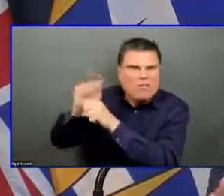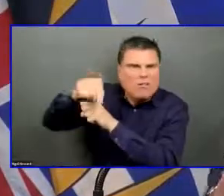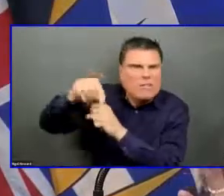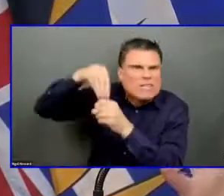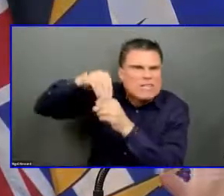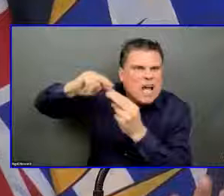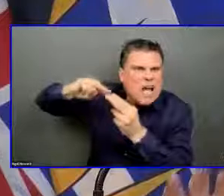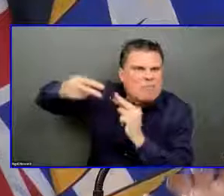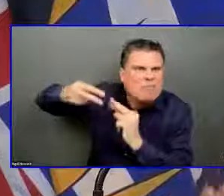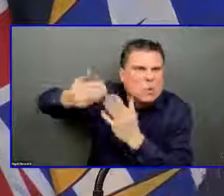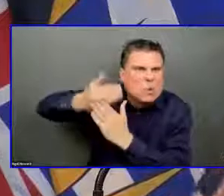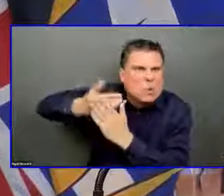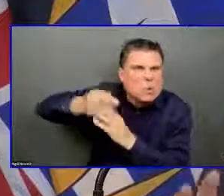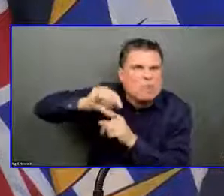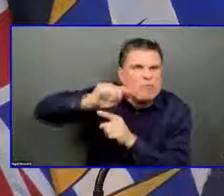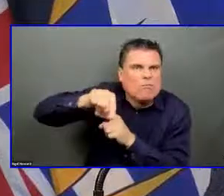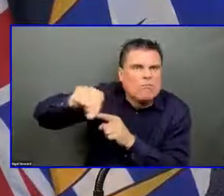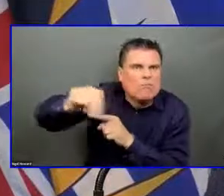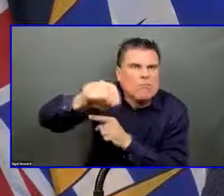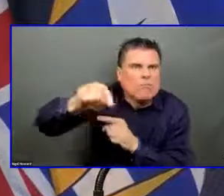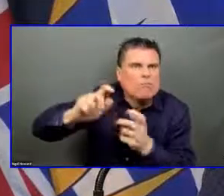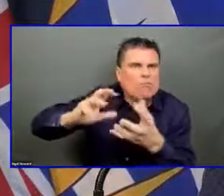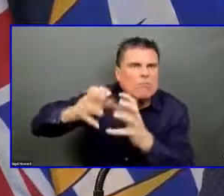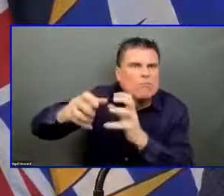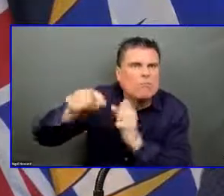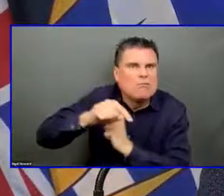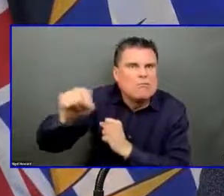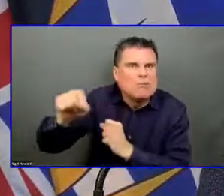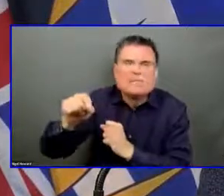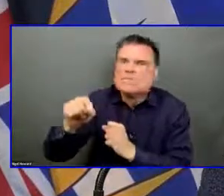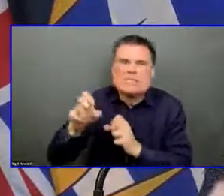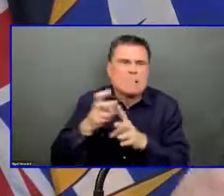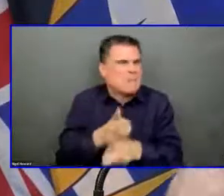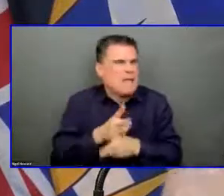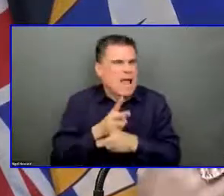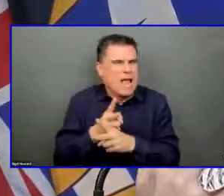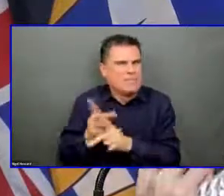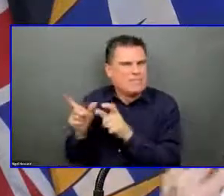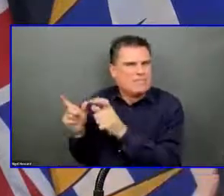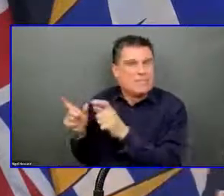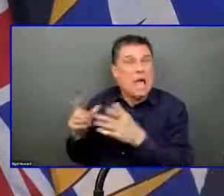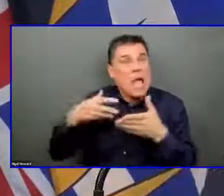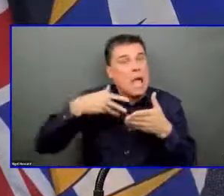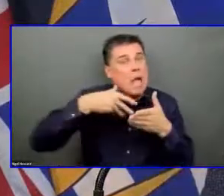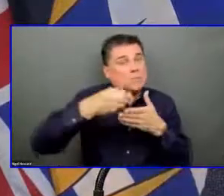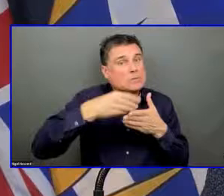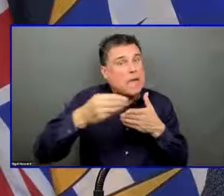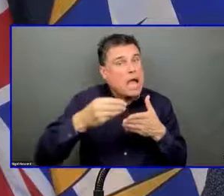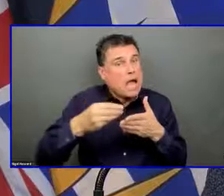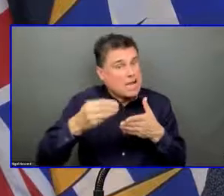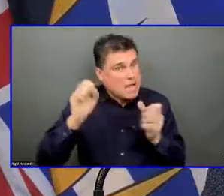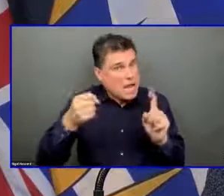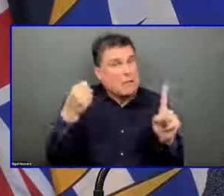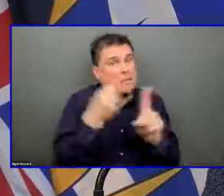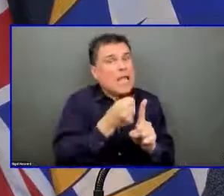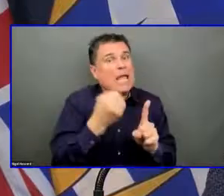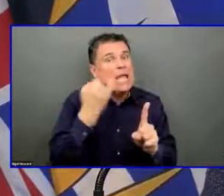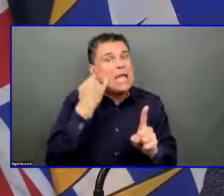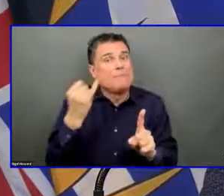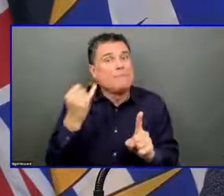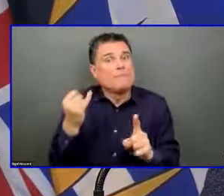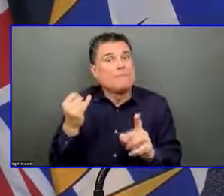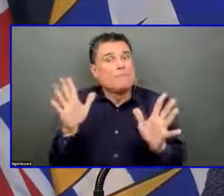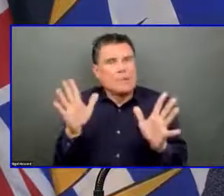as long as we're taking those extra precautions in the other parts of our life. And we have the public health resources to do the